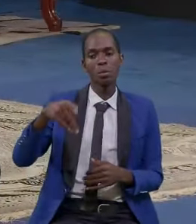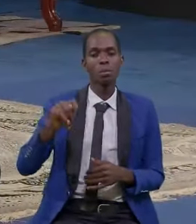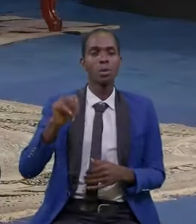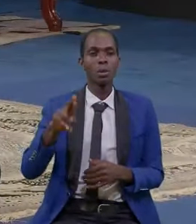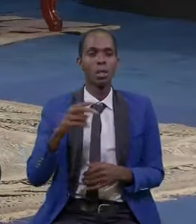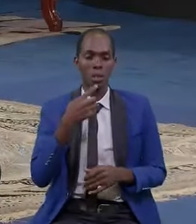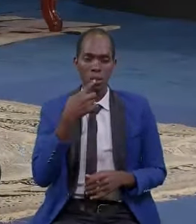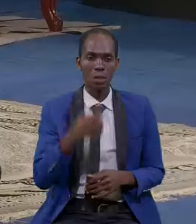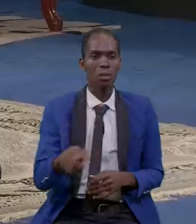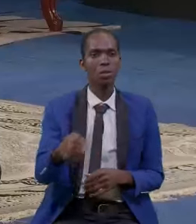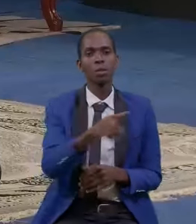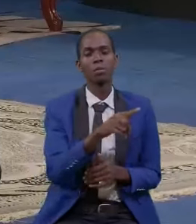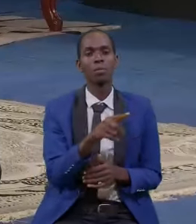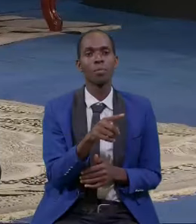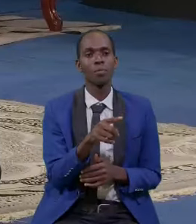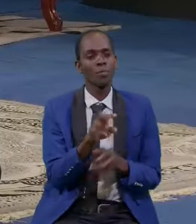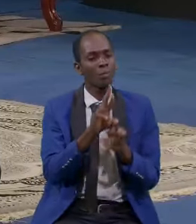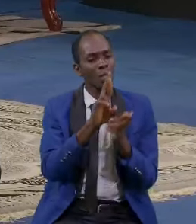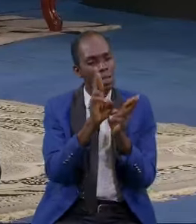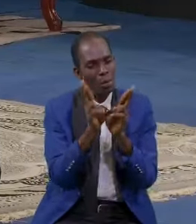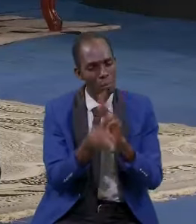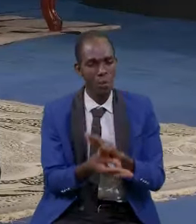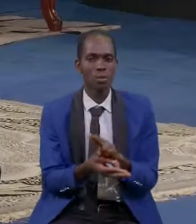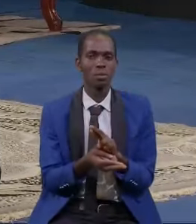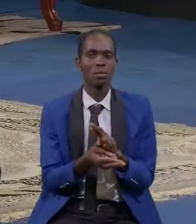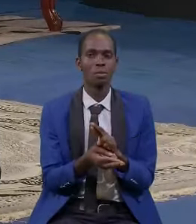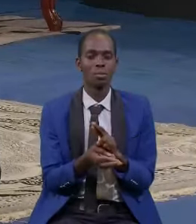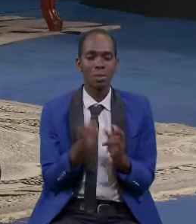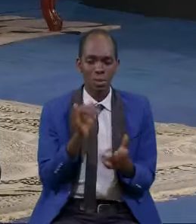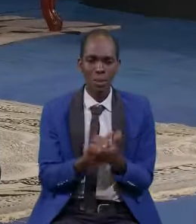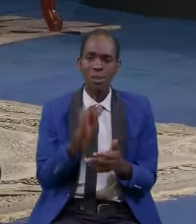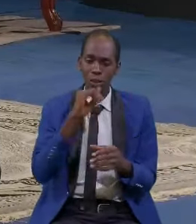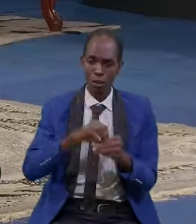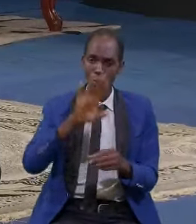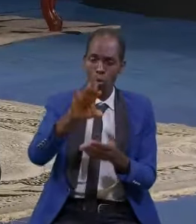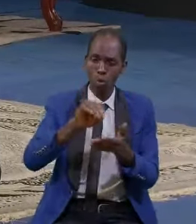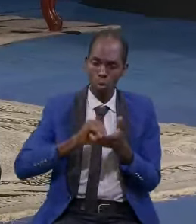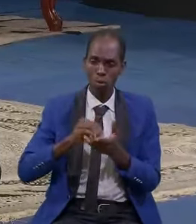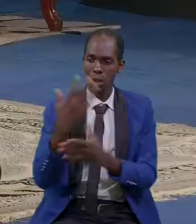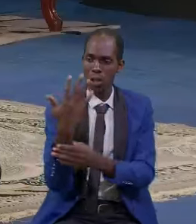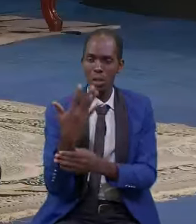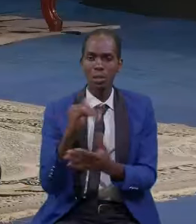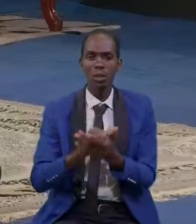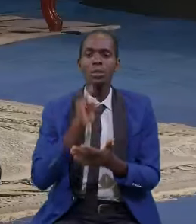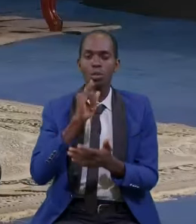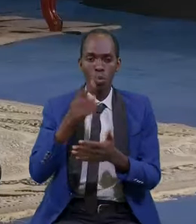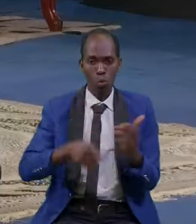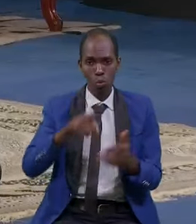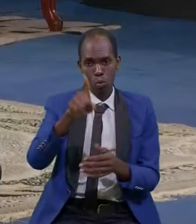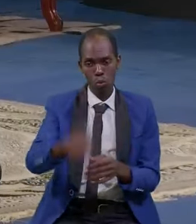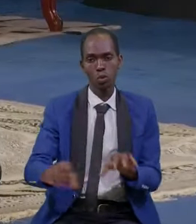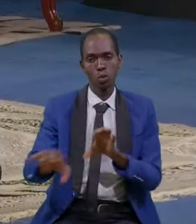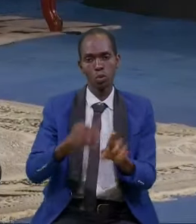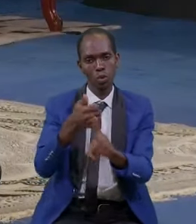unto them, repent. That's in your hand. That's what you do. You have to turn away from